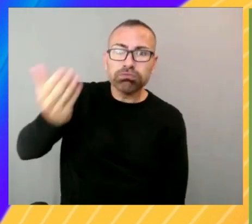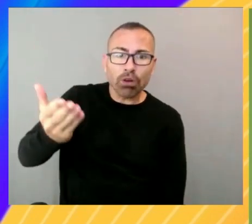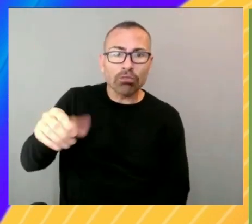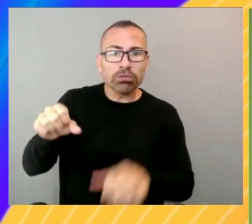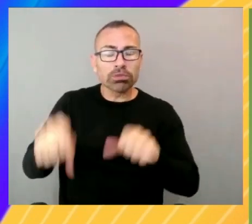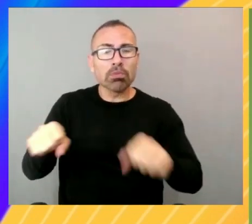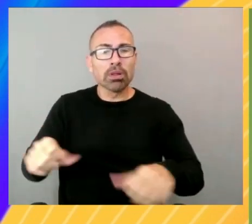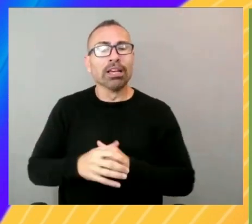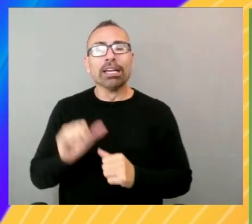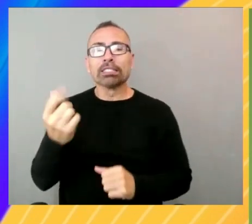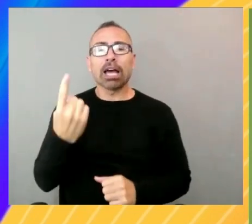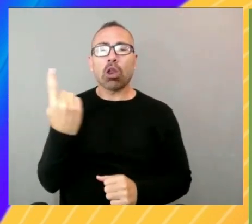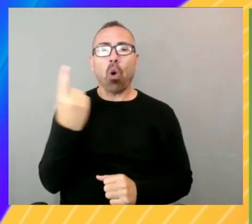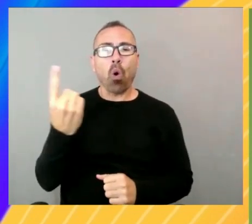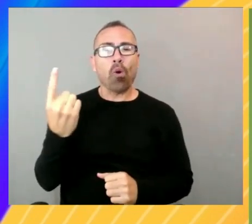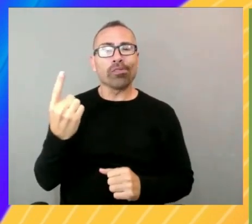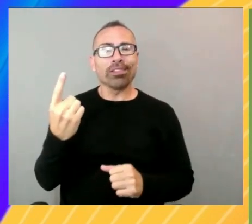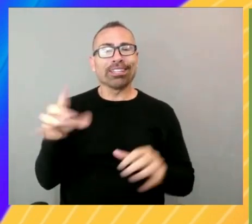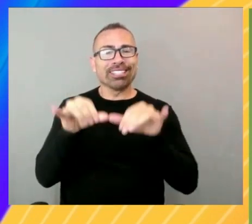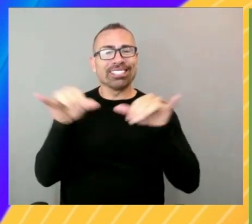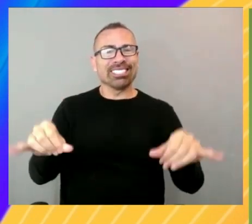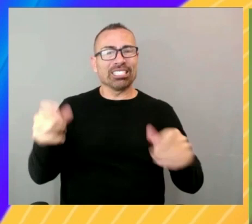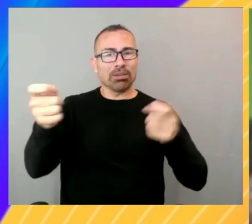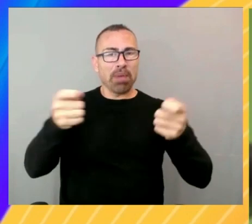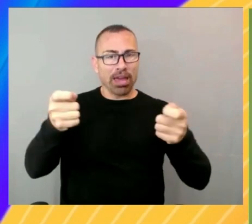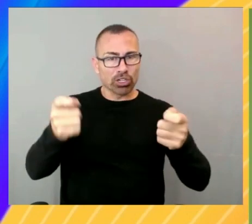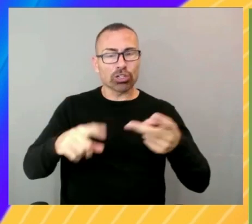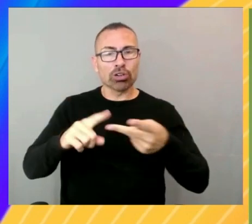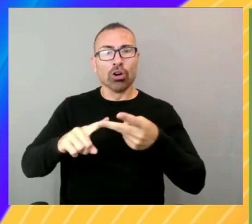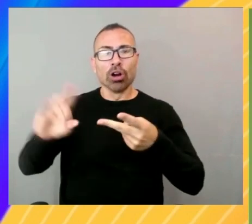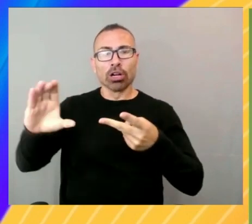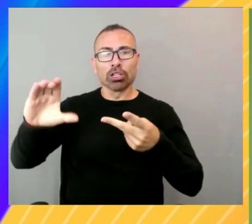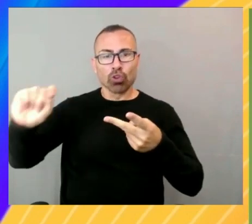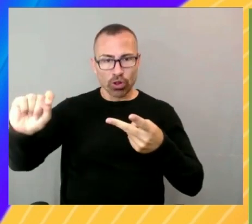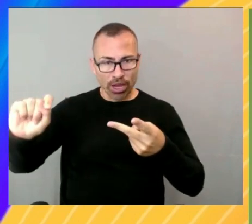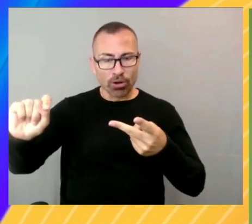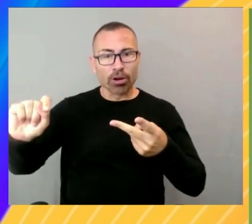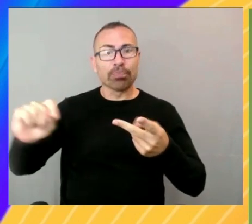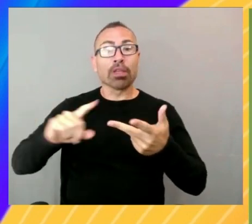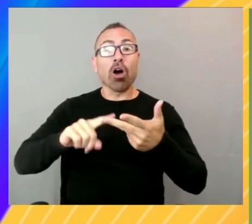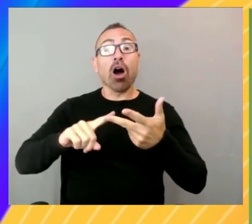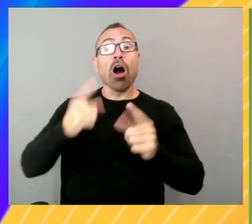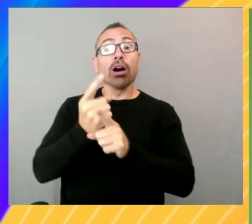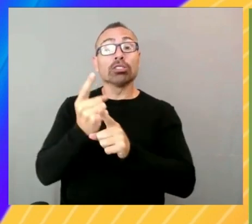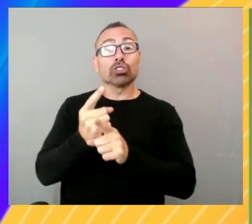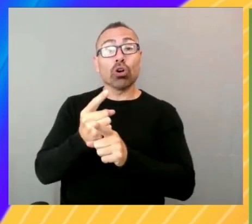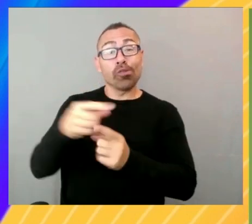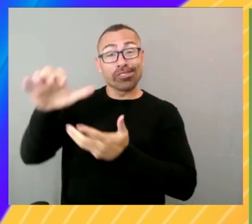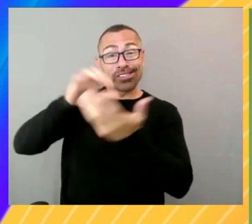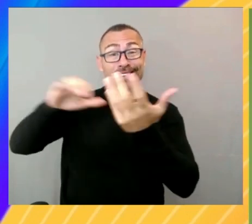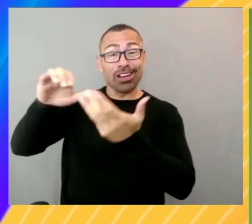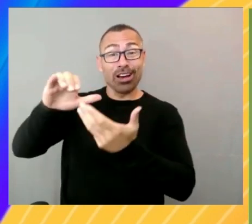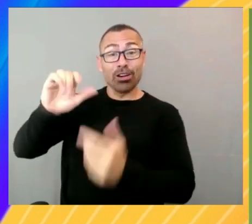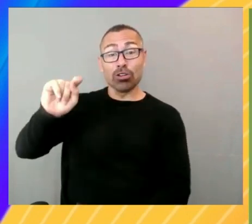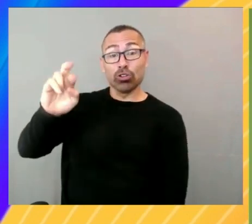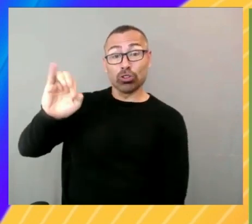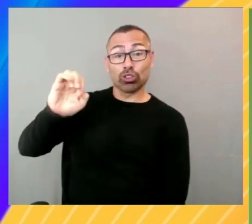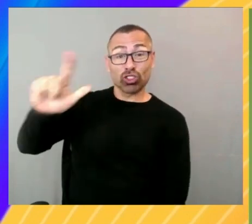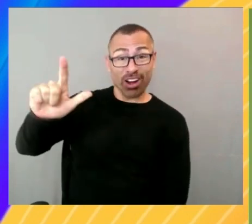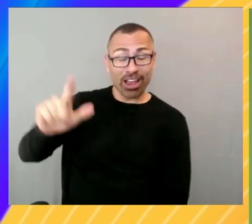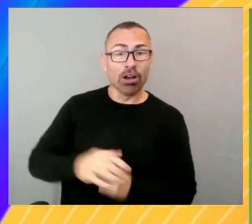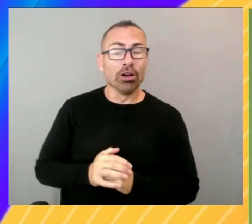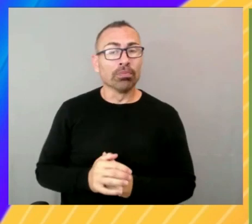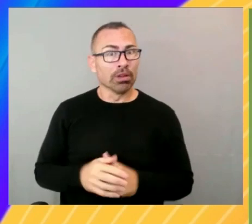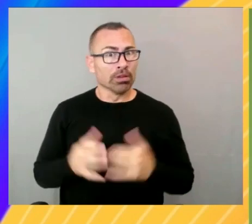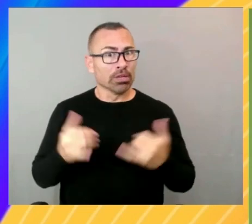all CloudTrail, but we're even innovating on the side of our observability capabilities. Now we have full stack native